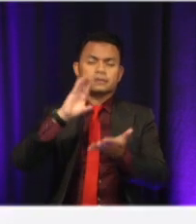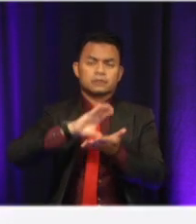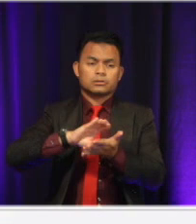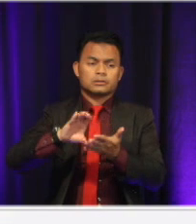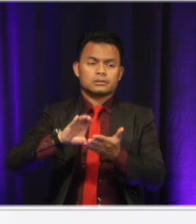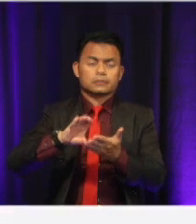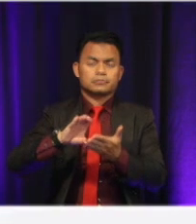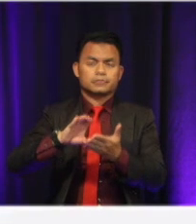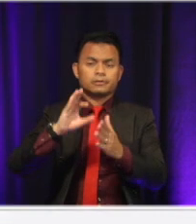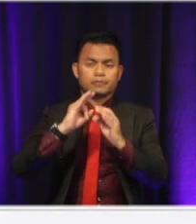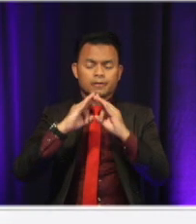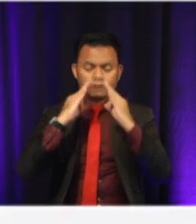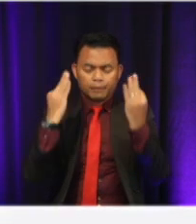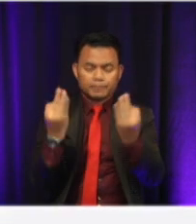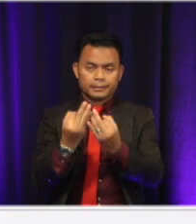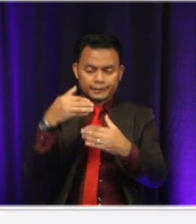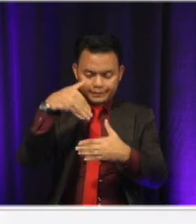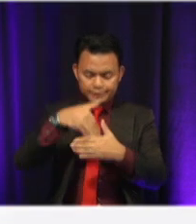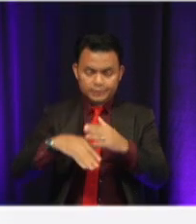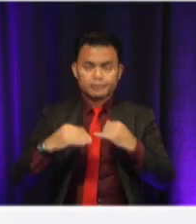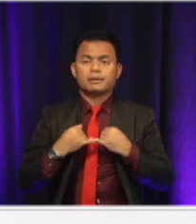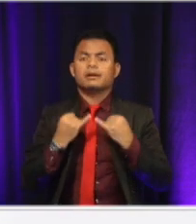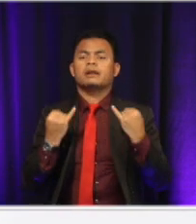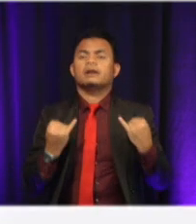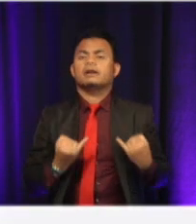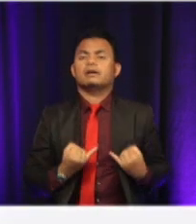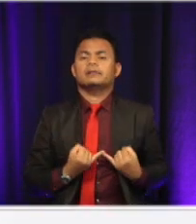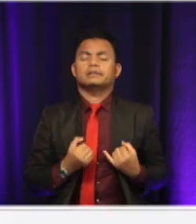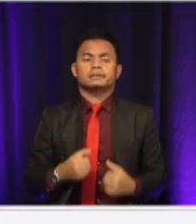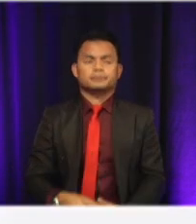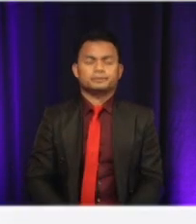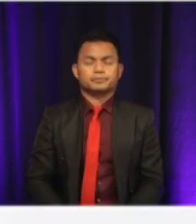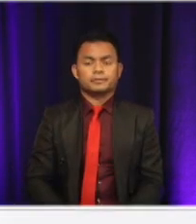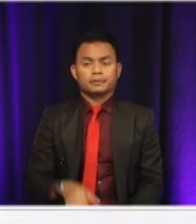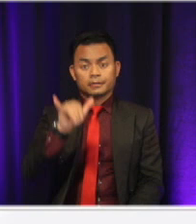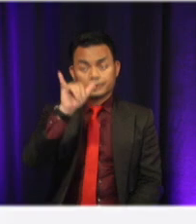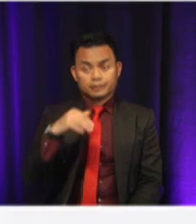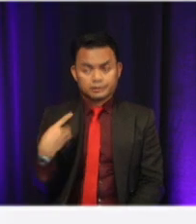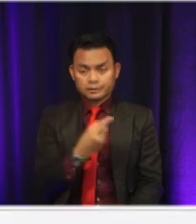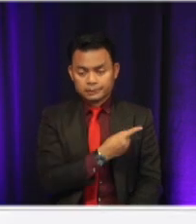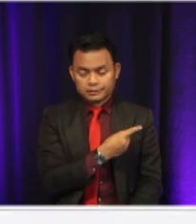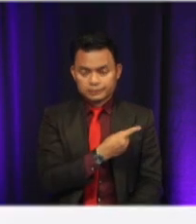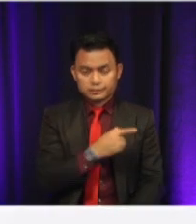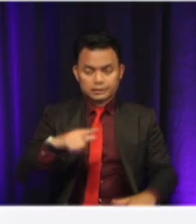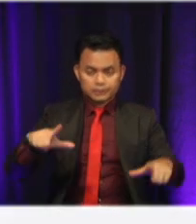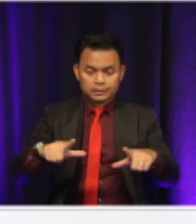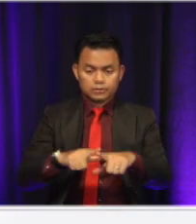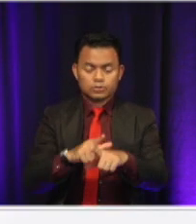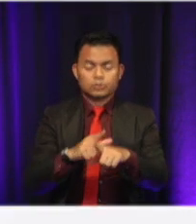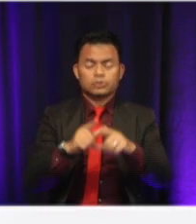hearts where we are loved and protected by our loved ones. But the idea of family